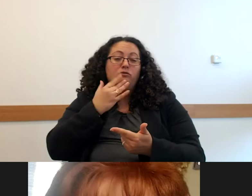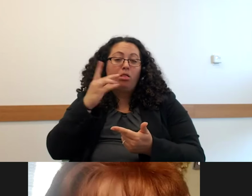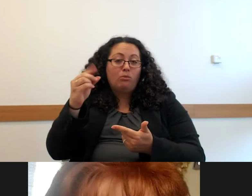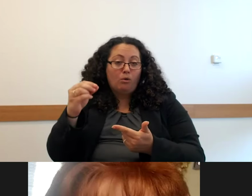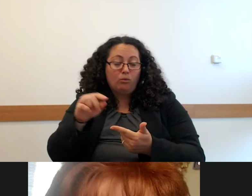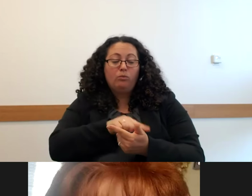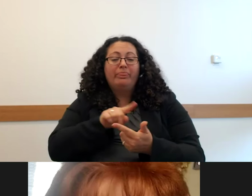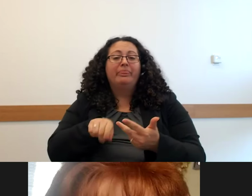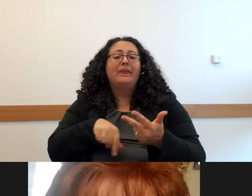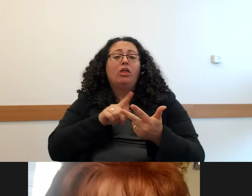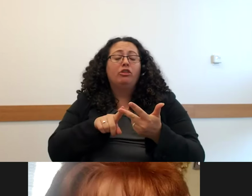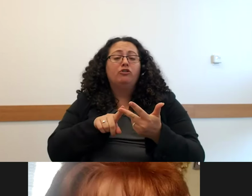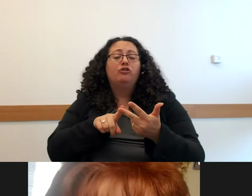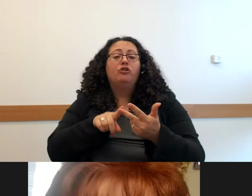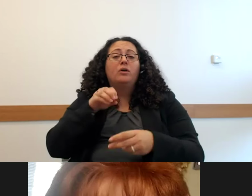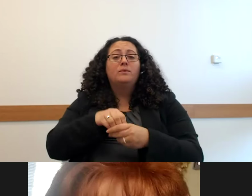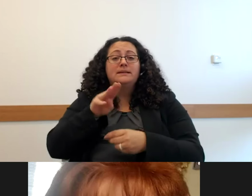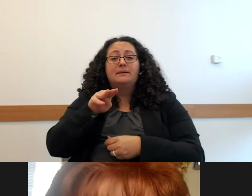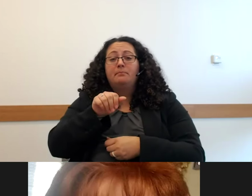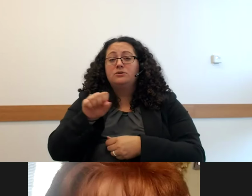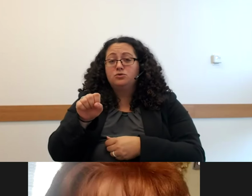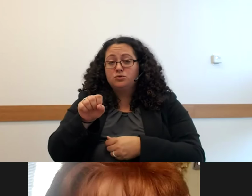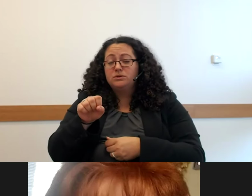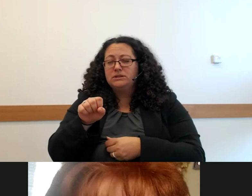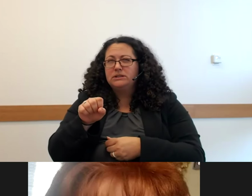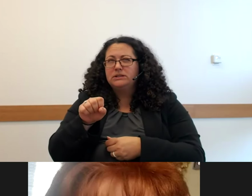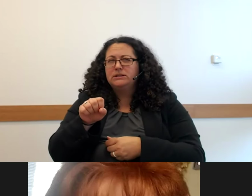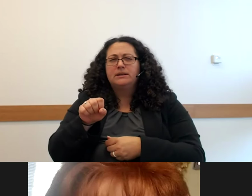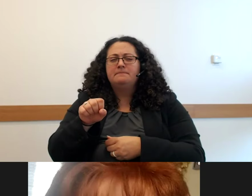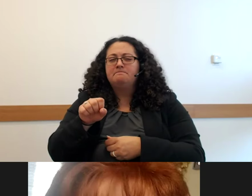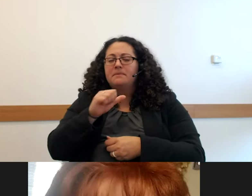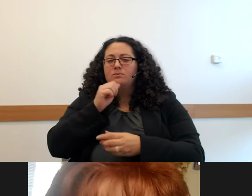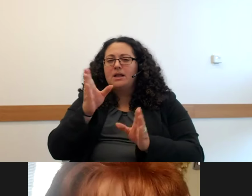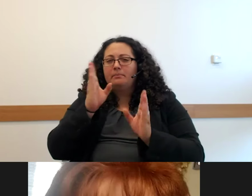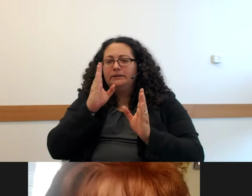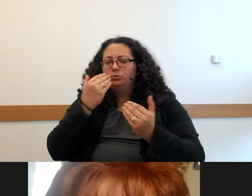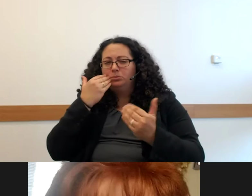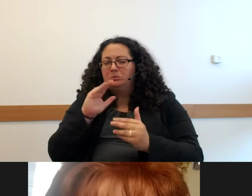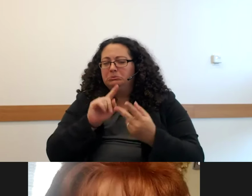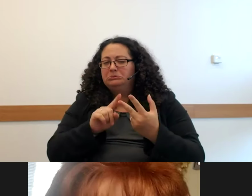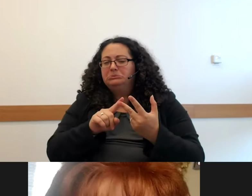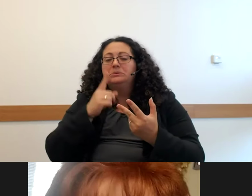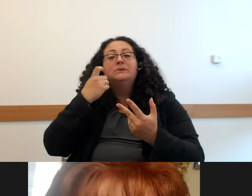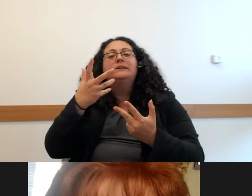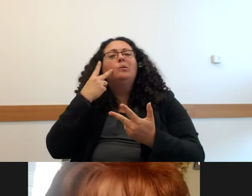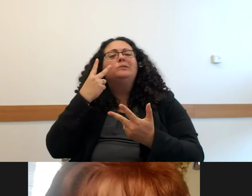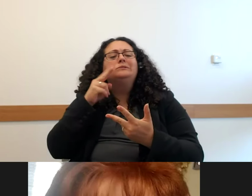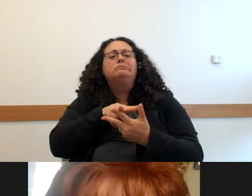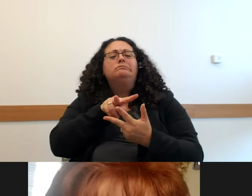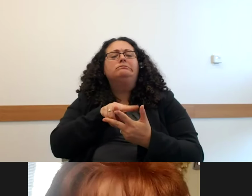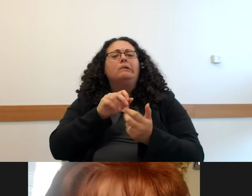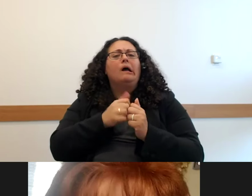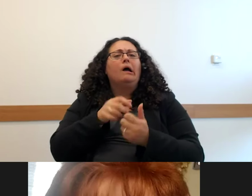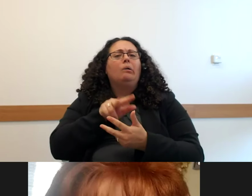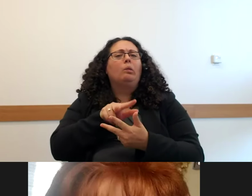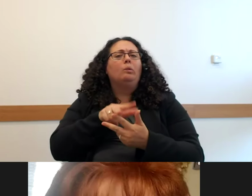And the other one was in Massachusetts. I kind of wasn't paying attention to that one because I wanted to see how Denver and Tulsa were